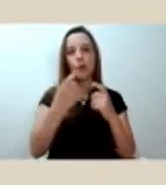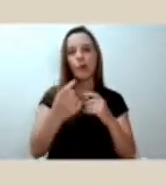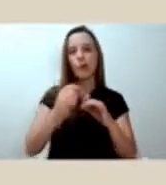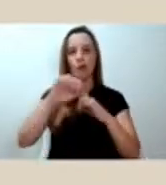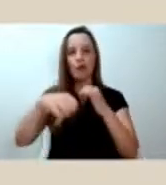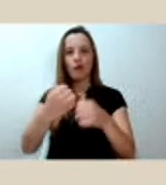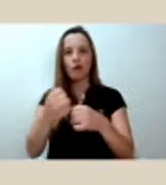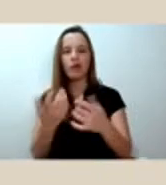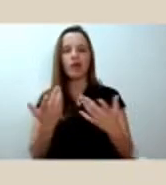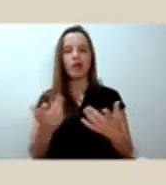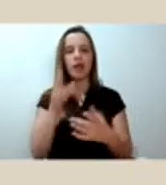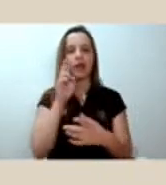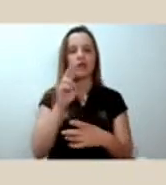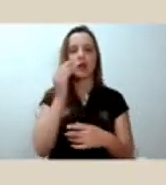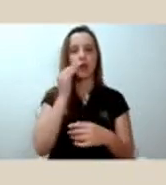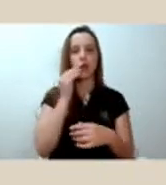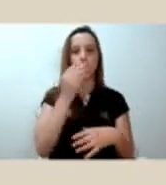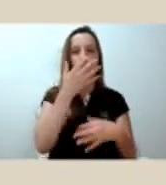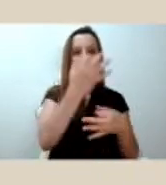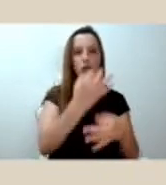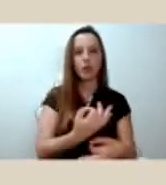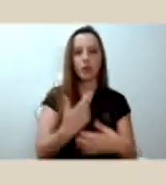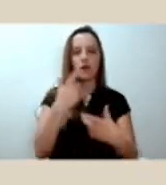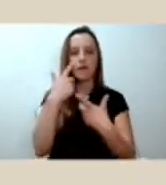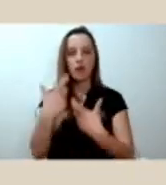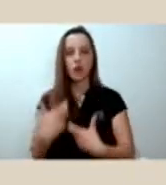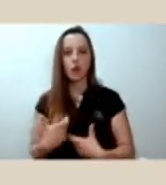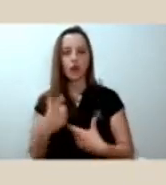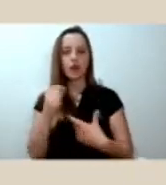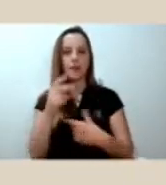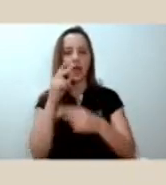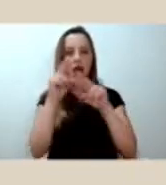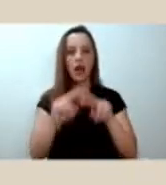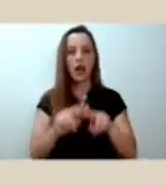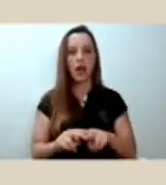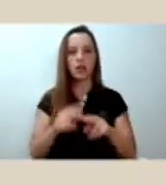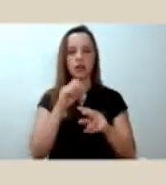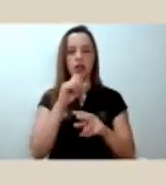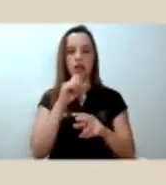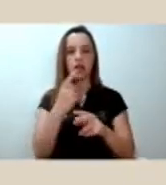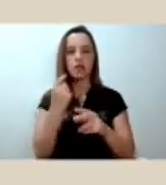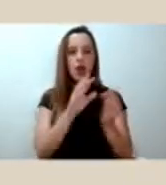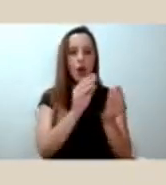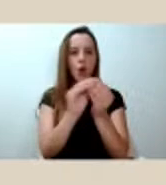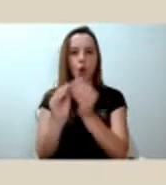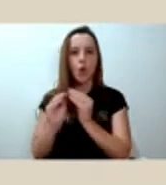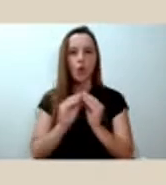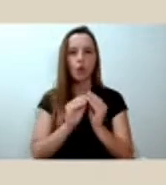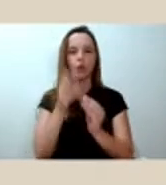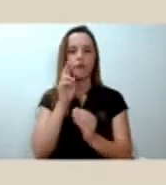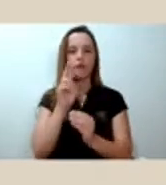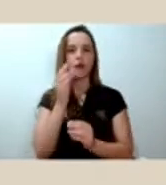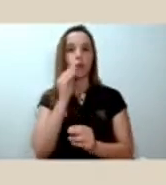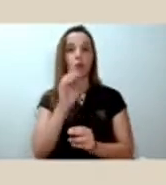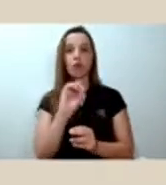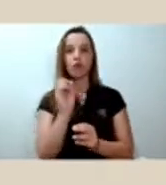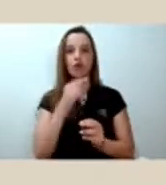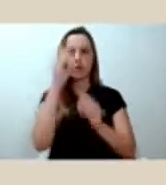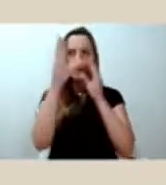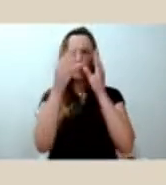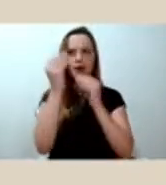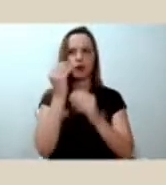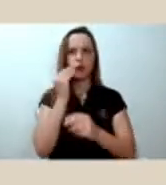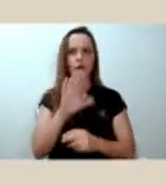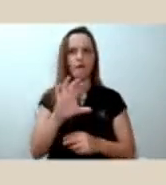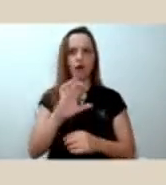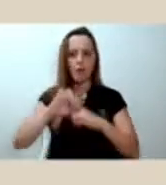behavioral, physiological, and quantitative analyses to identify how we learn and how we move. And